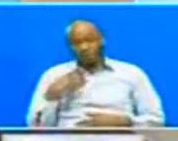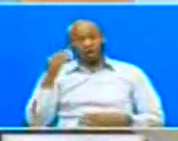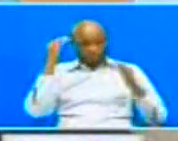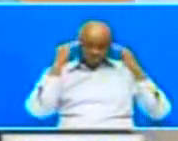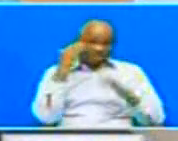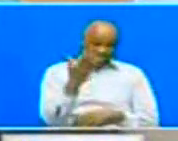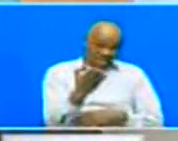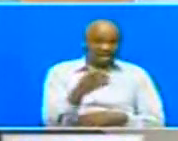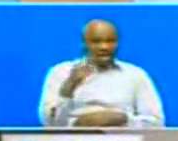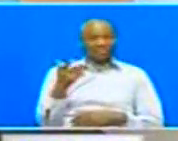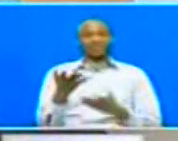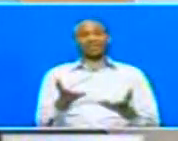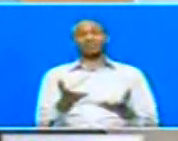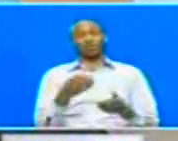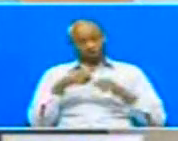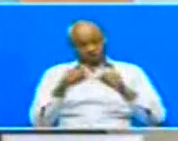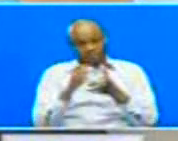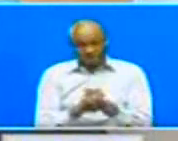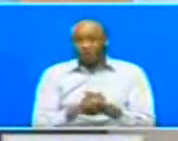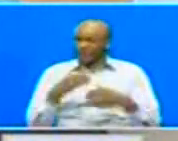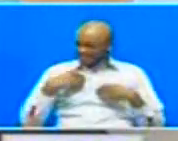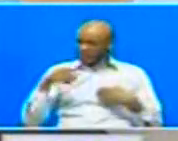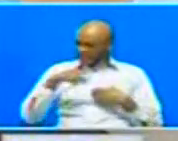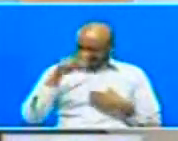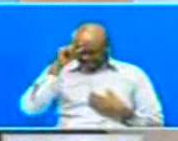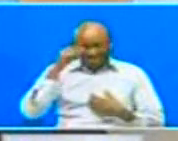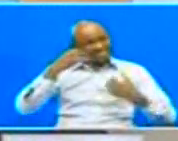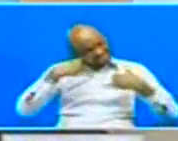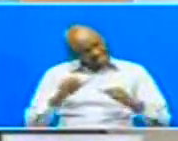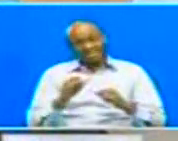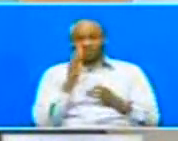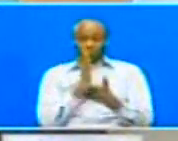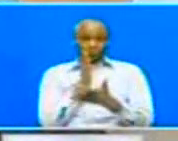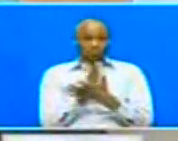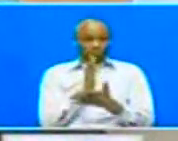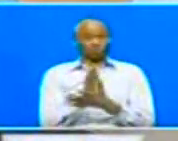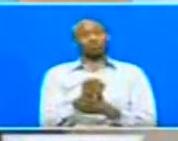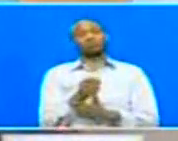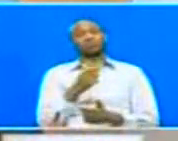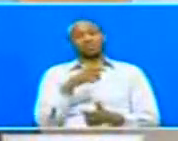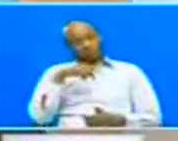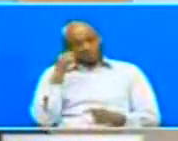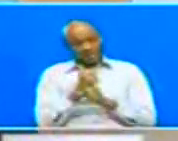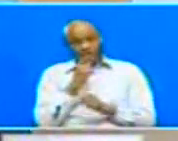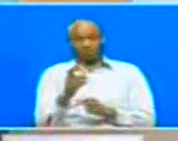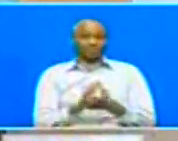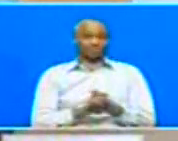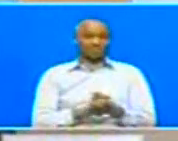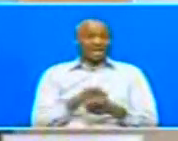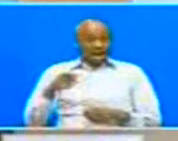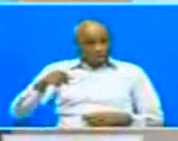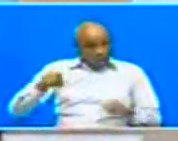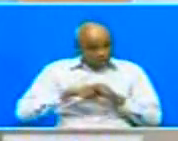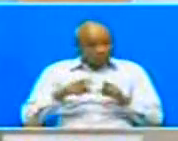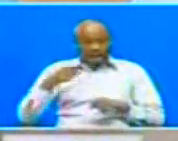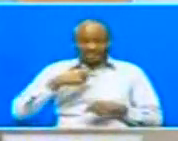by the court. Some are in effect. So there is an attempt by the government and those responsible to ensure. And one of the steps that